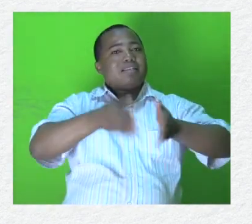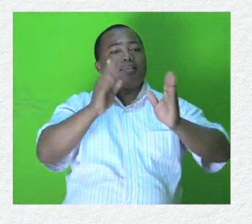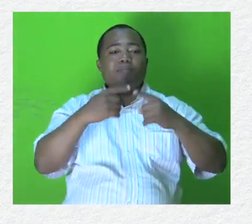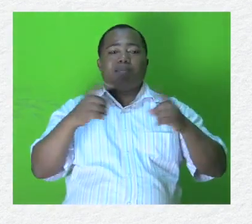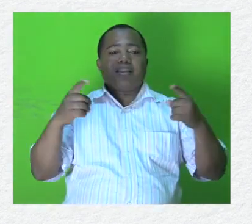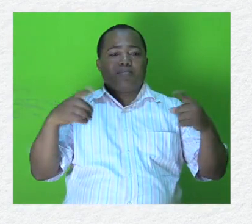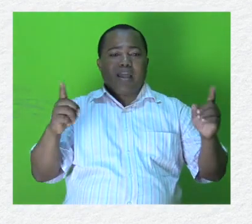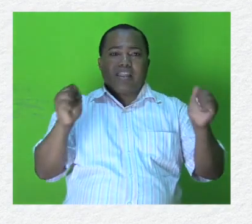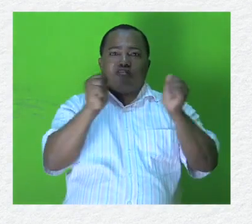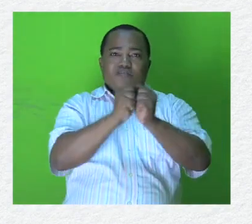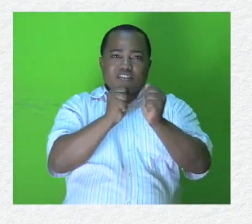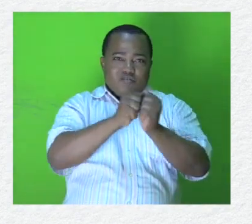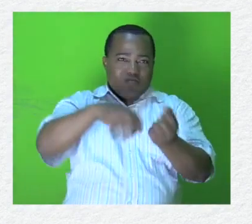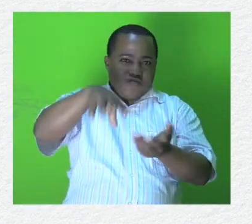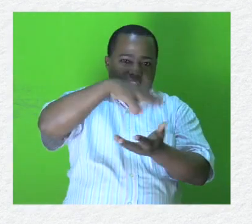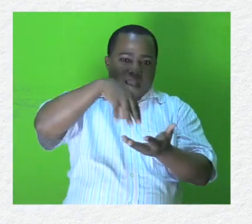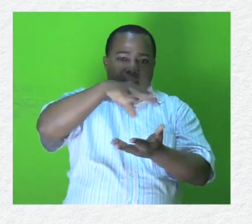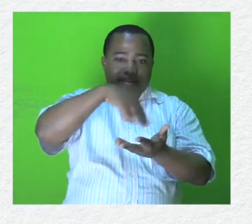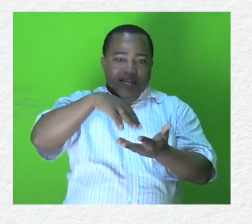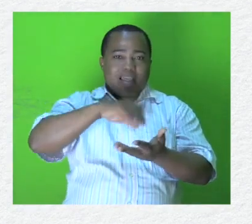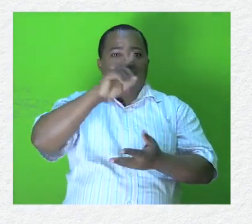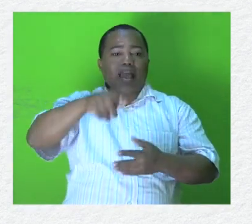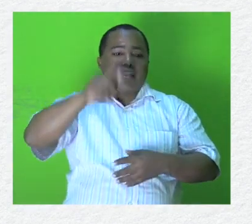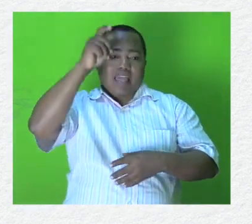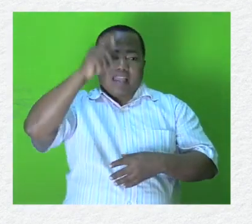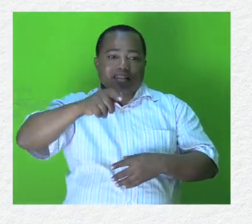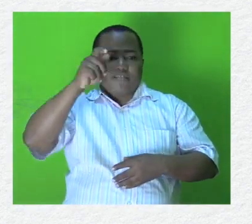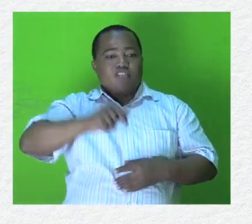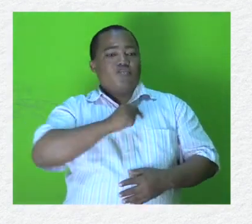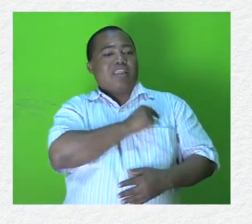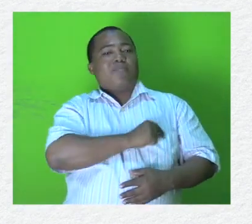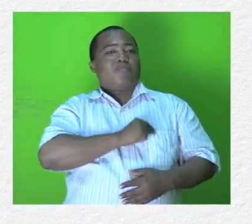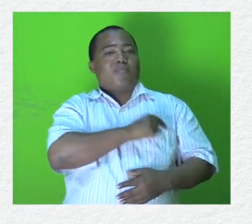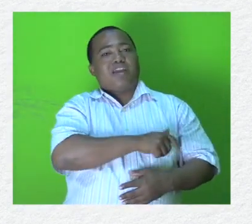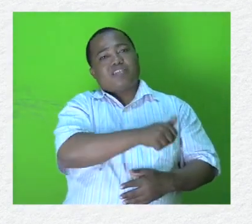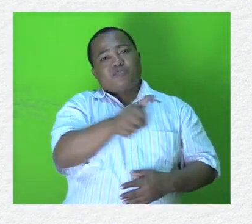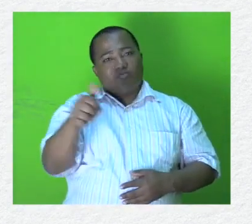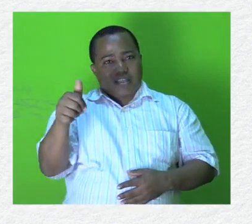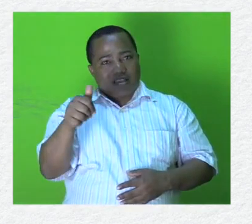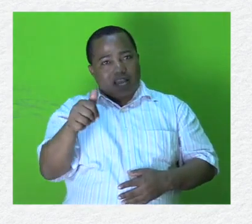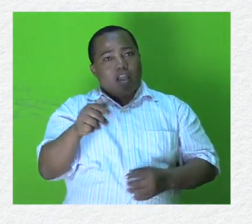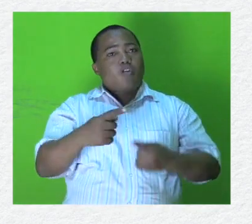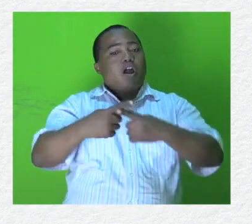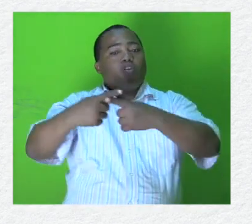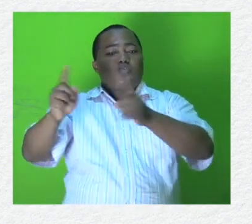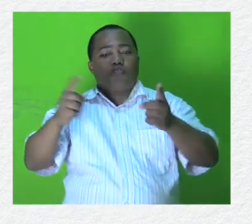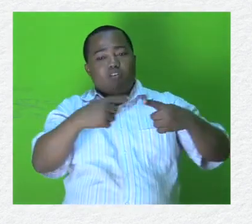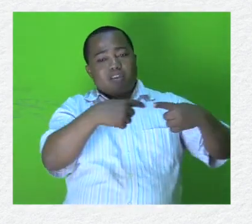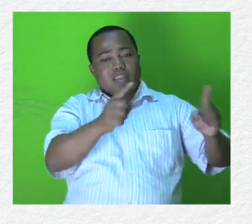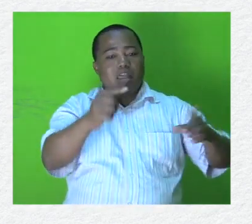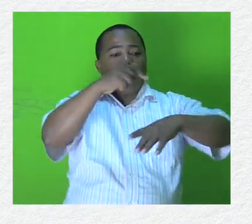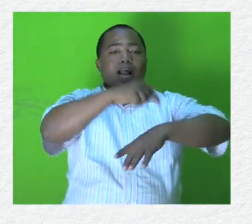The component of mixture has their individual properties, but they change when they are